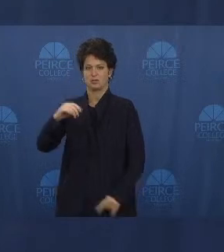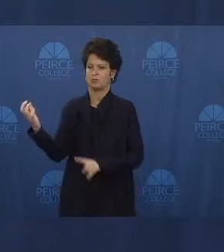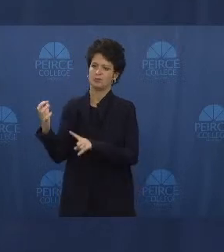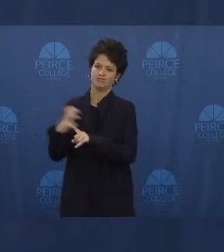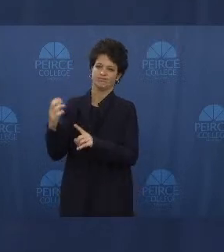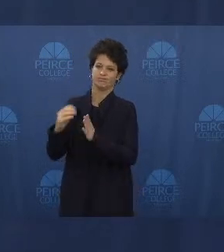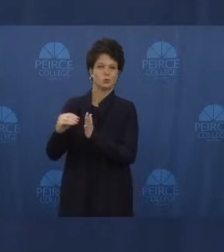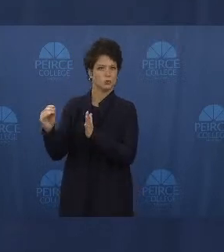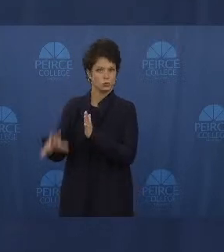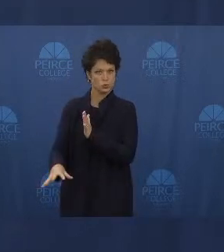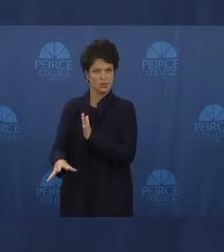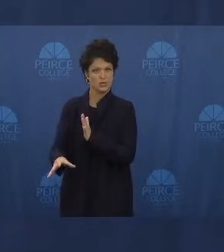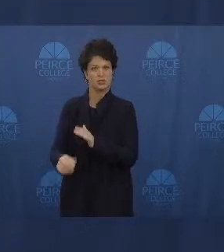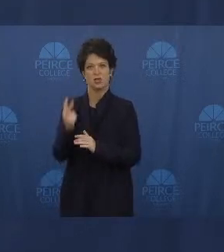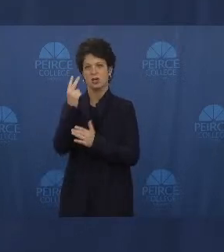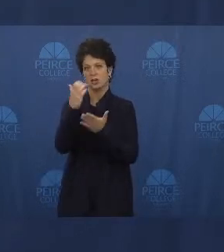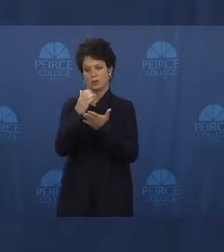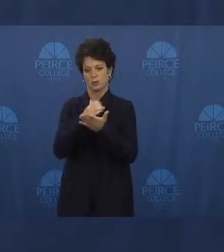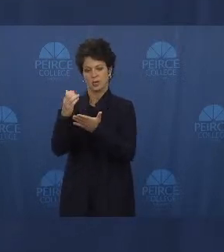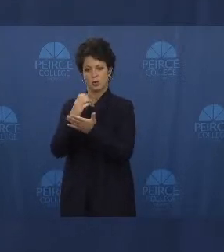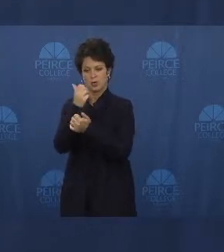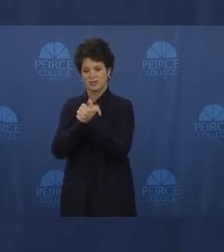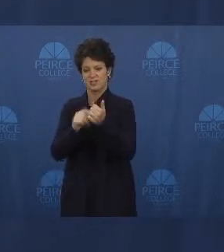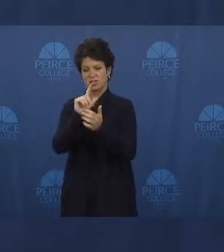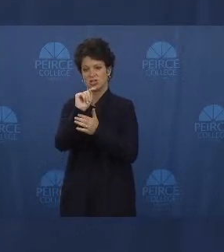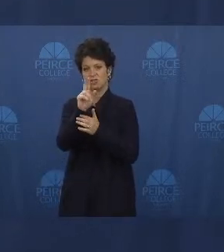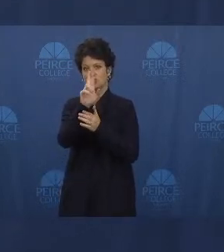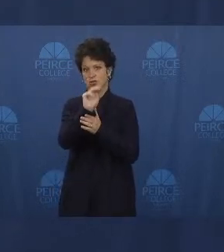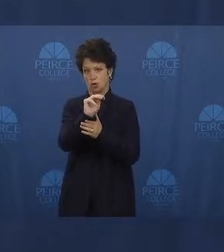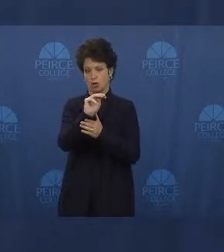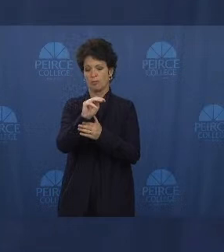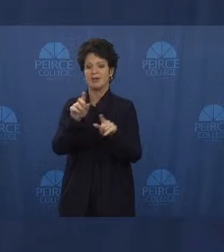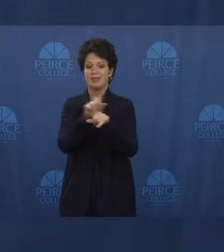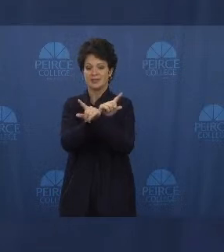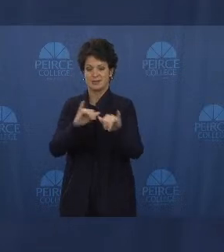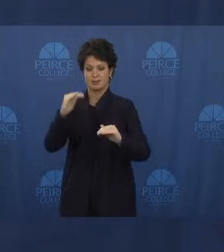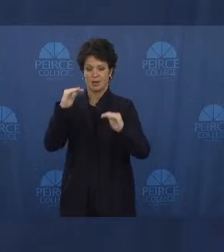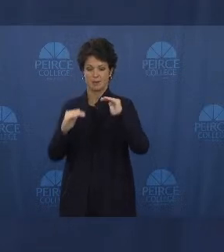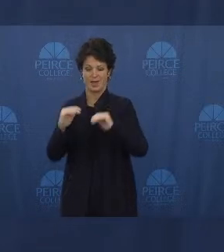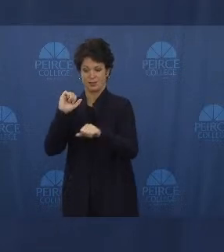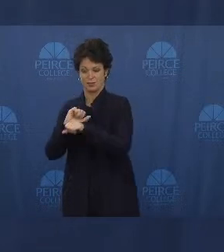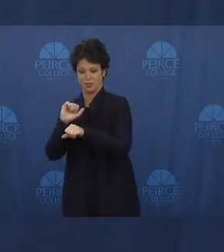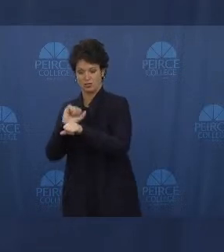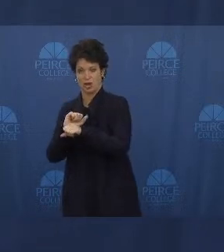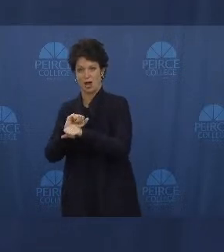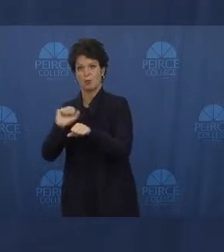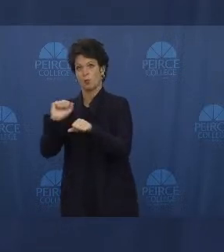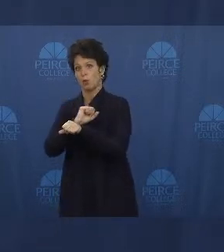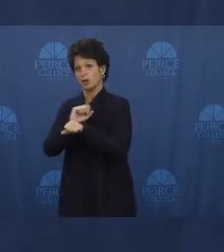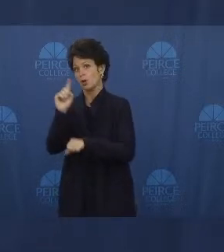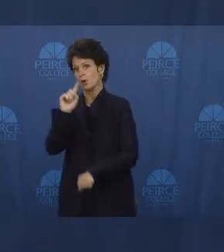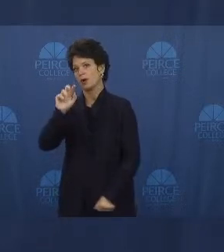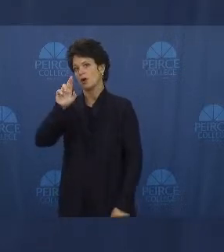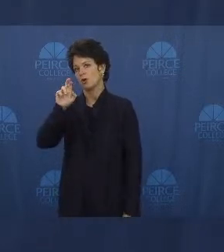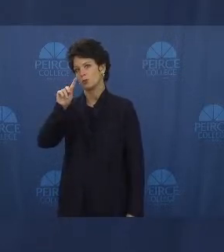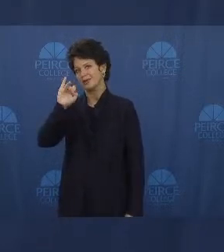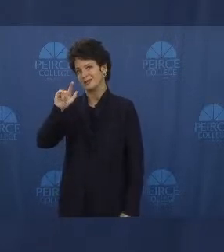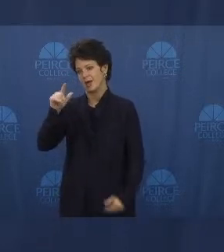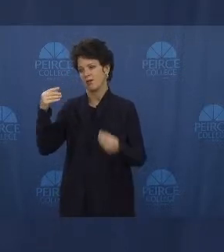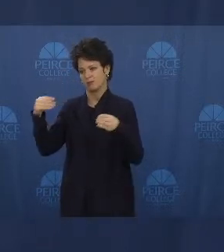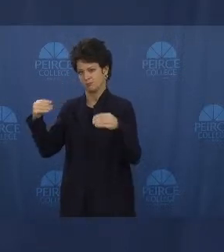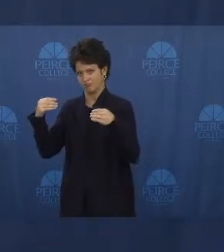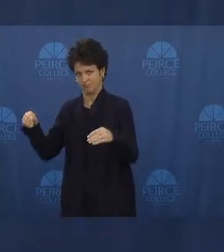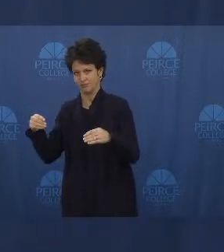student, taking three courses per term, while also balancing a job in the retail industry. Please